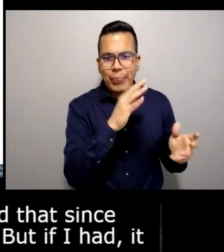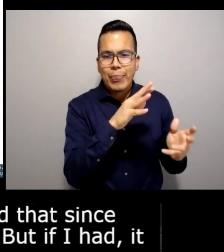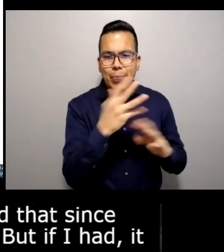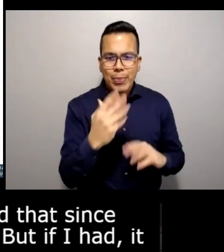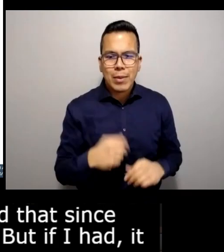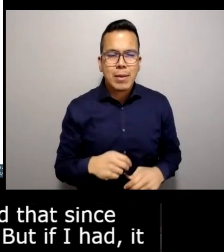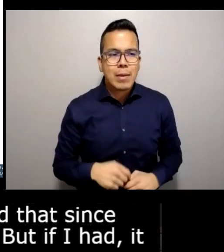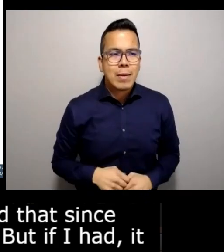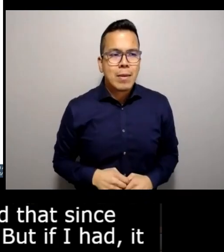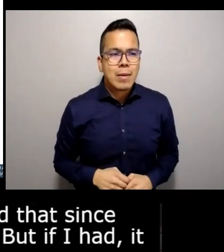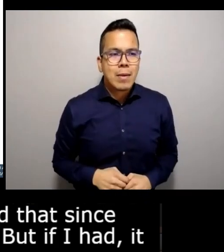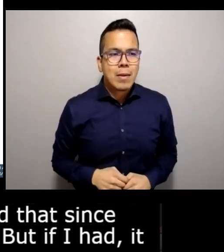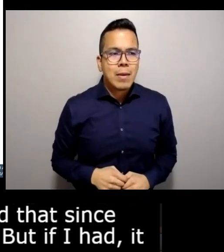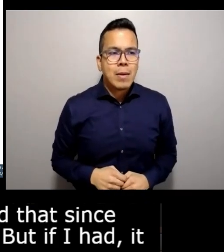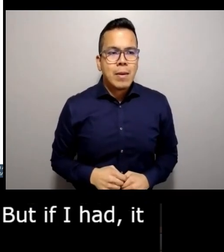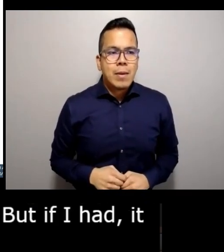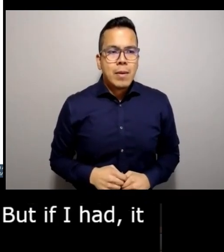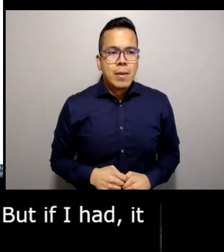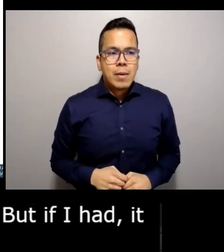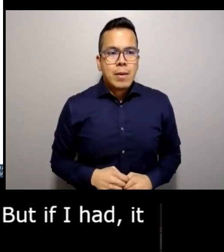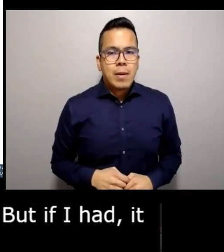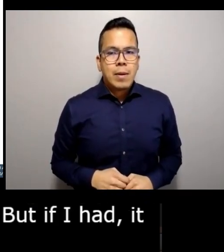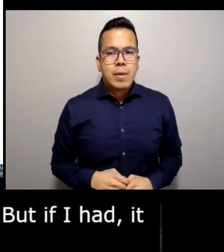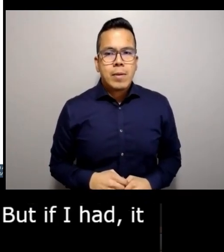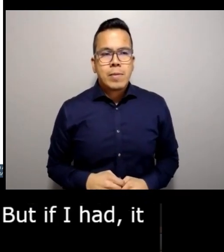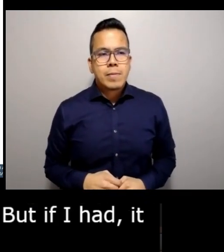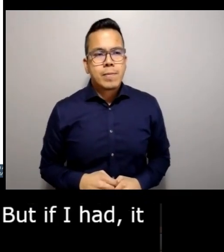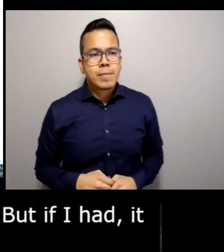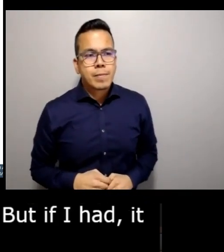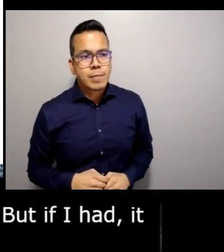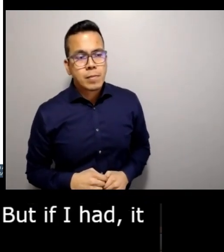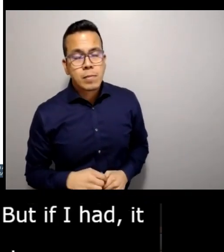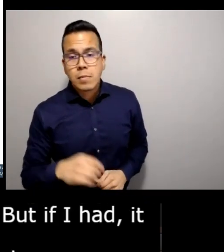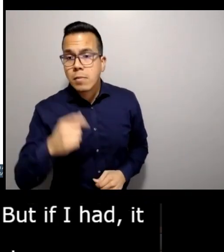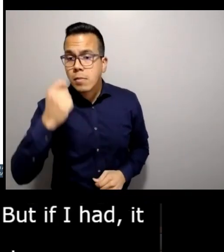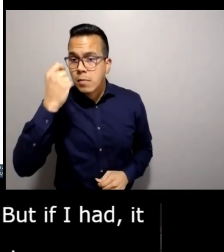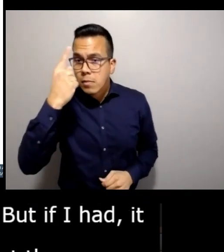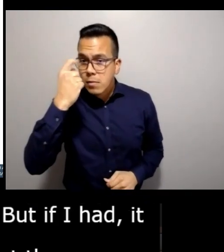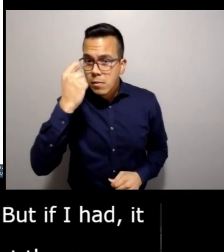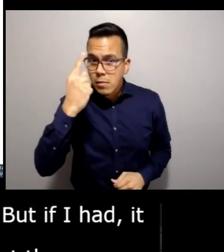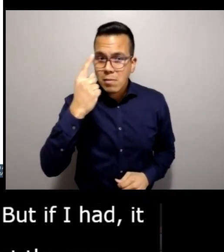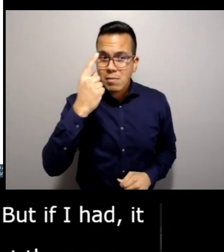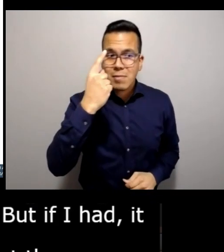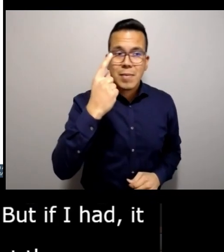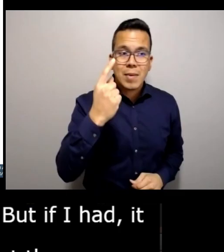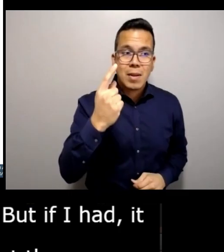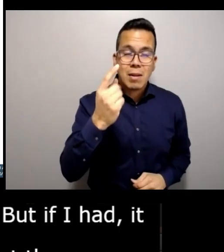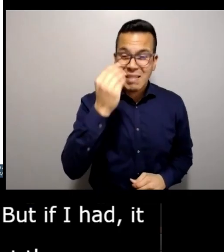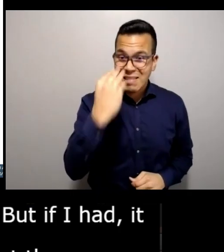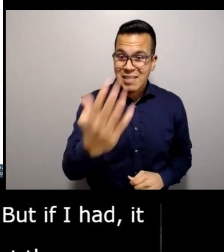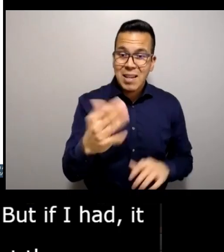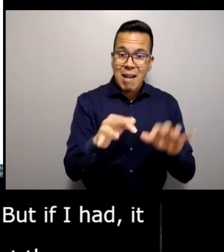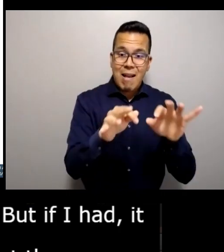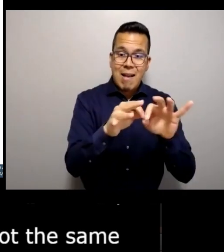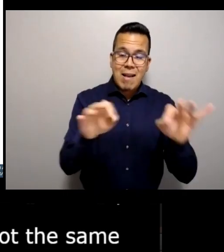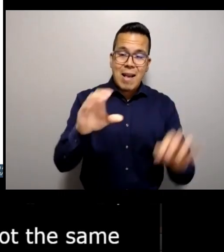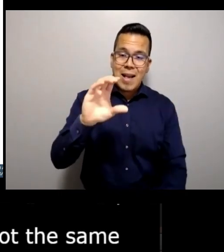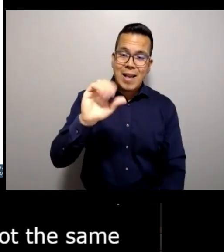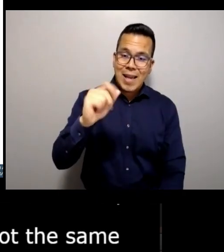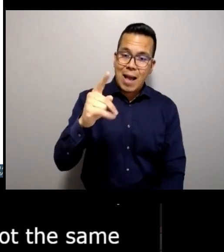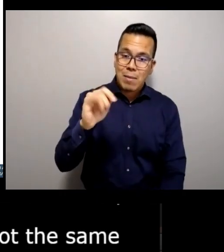To state the obvious, at least some captions are not the same as subtitles. Subtitles are